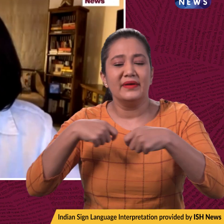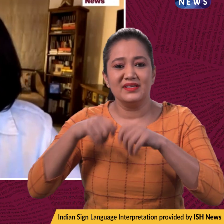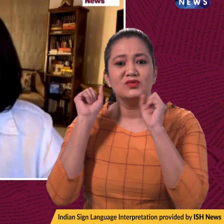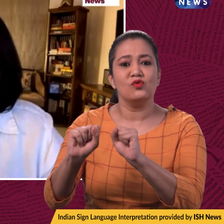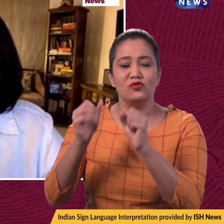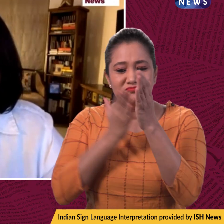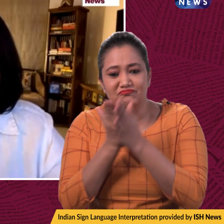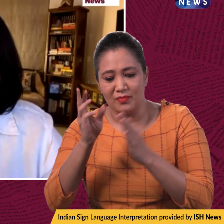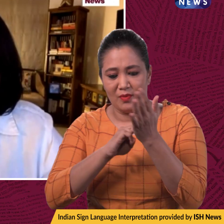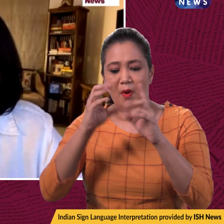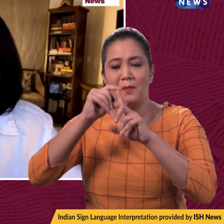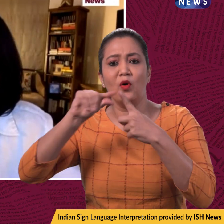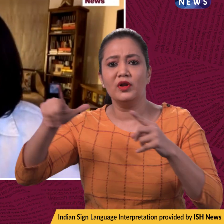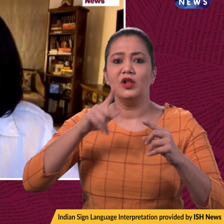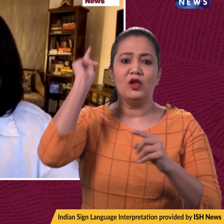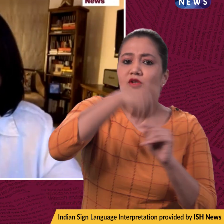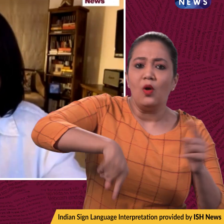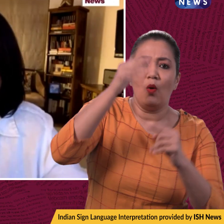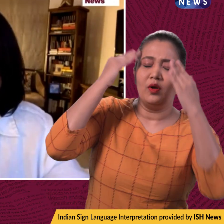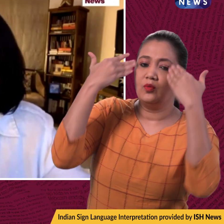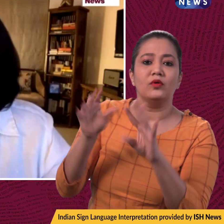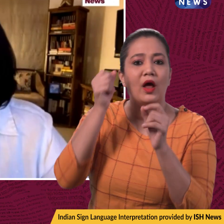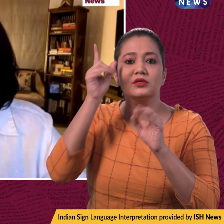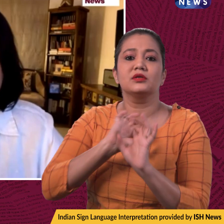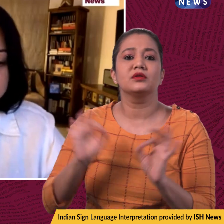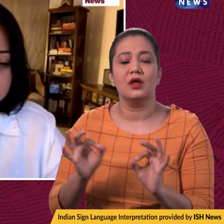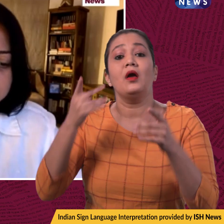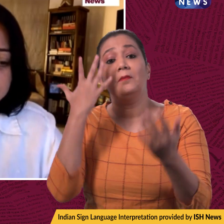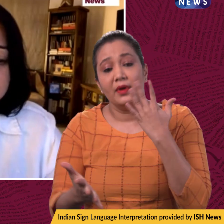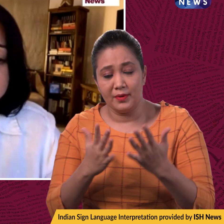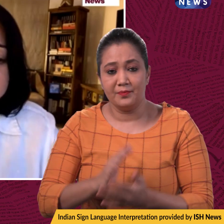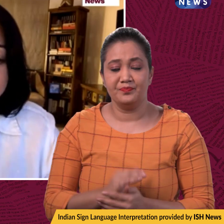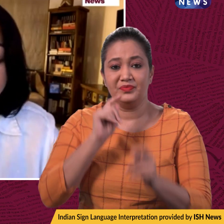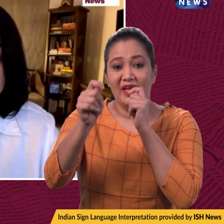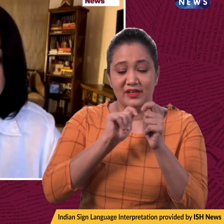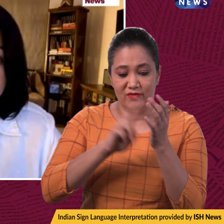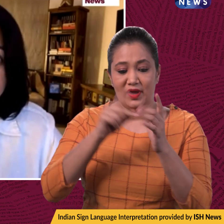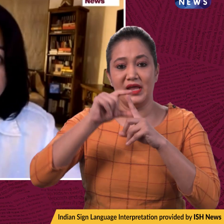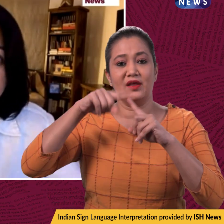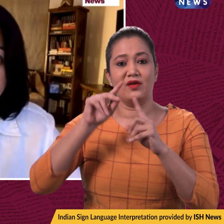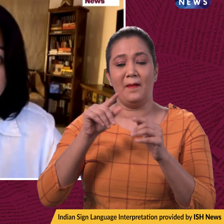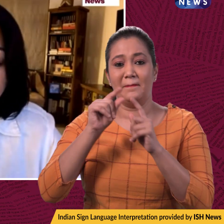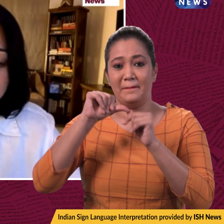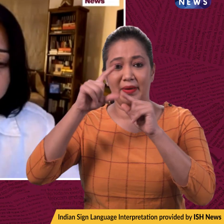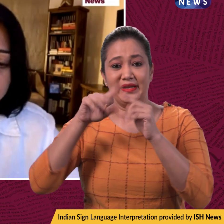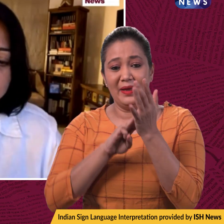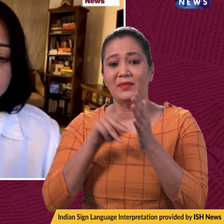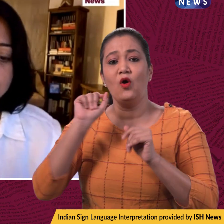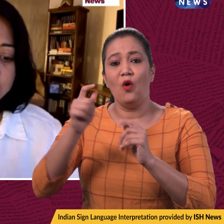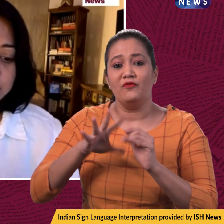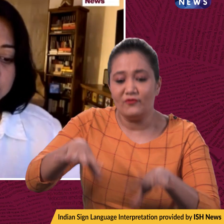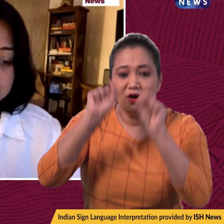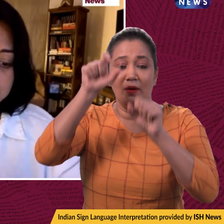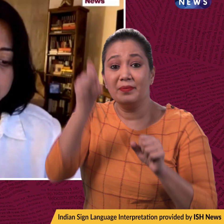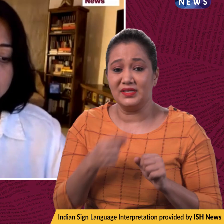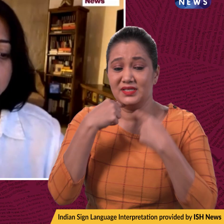a business model that the stock market is not really used to. That could be another reason. In an interview with NDTV, Paytm's founder Vijay